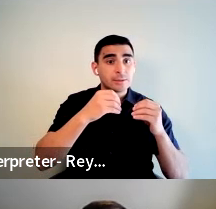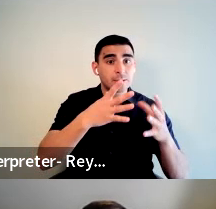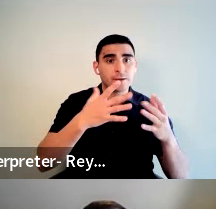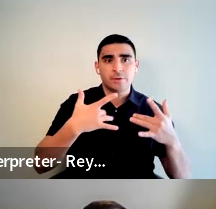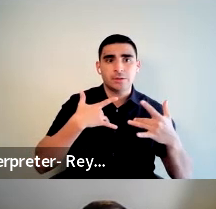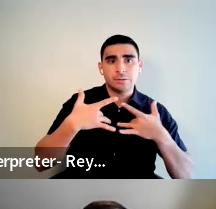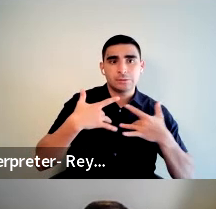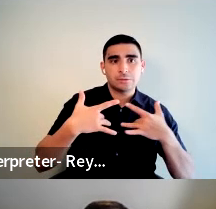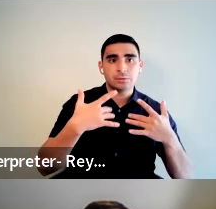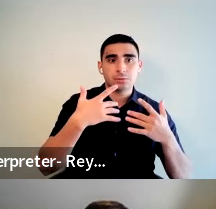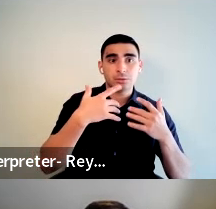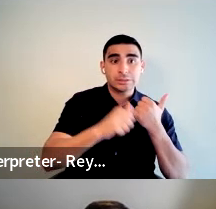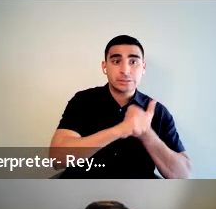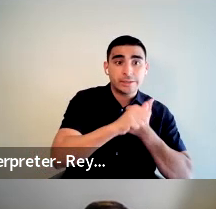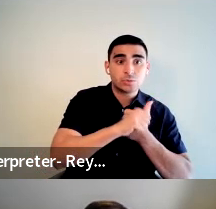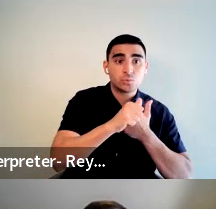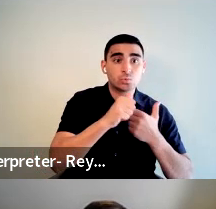about safety or